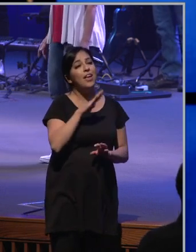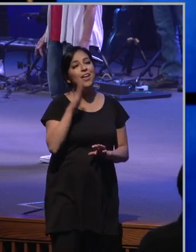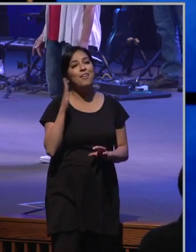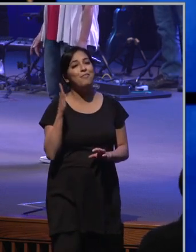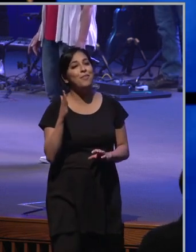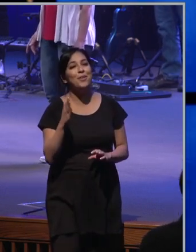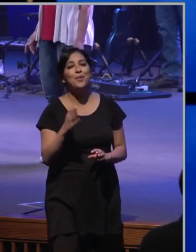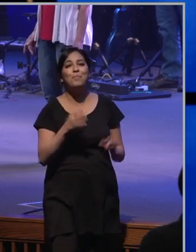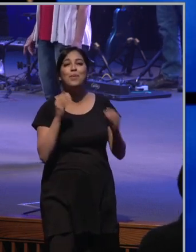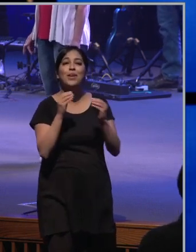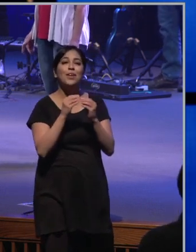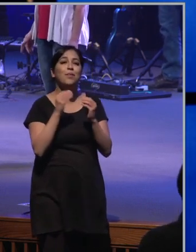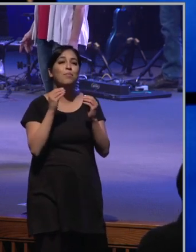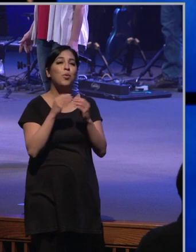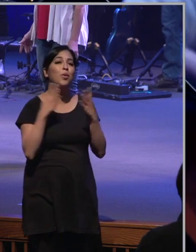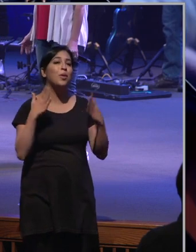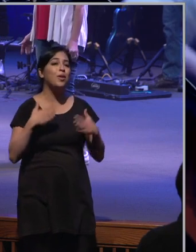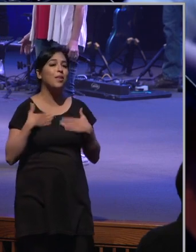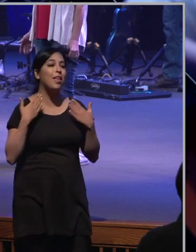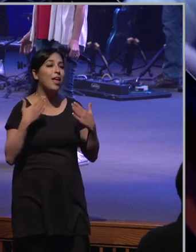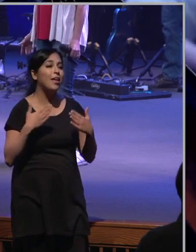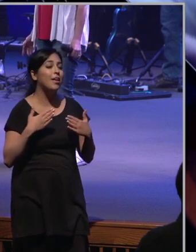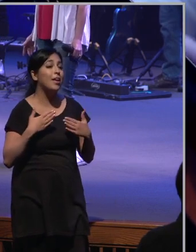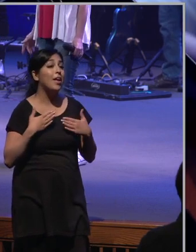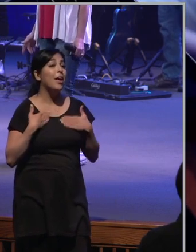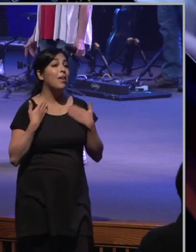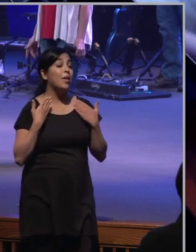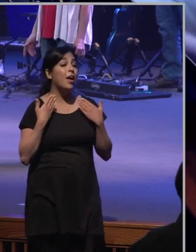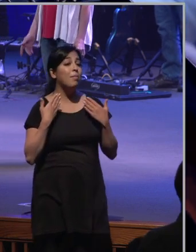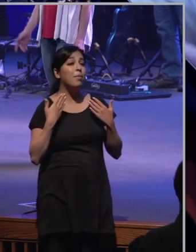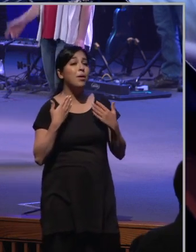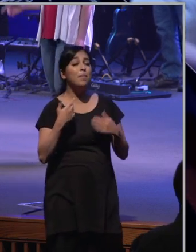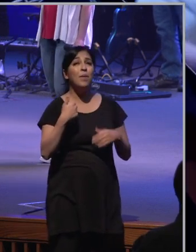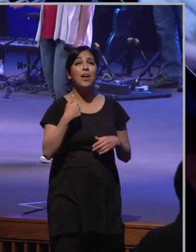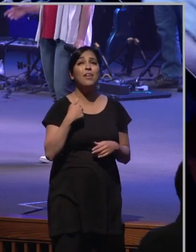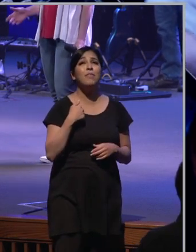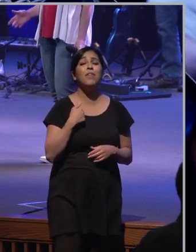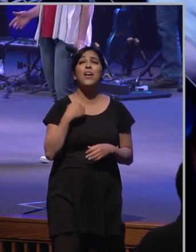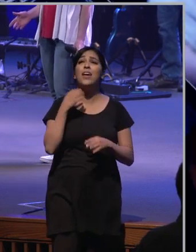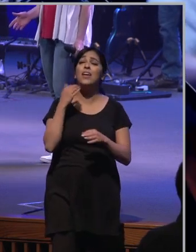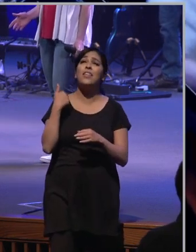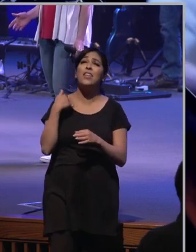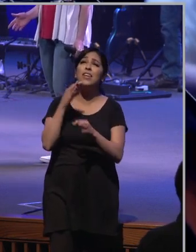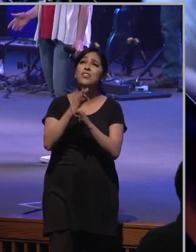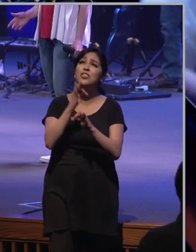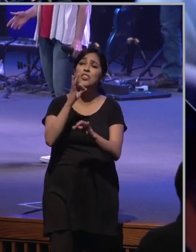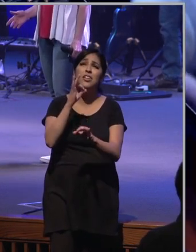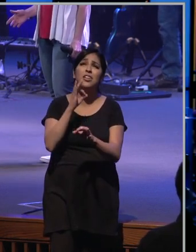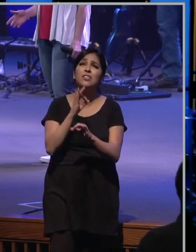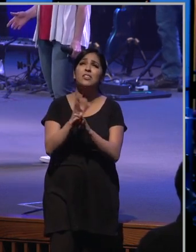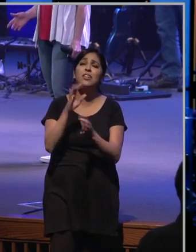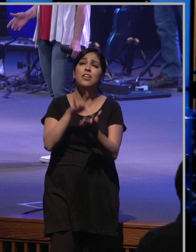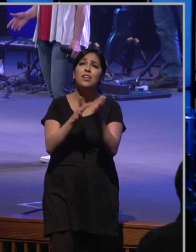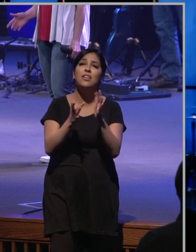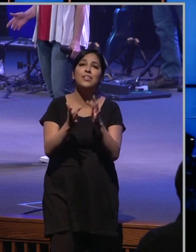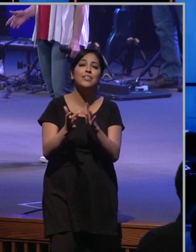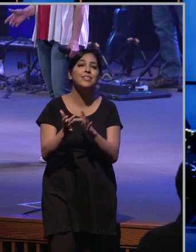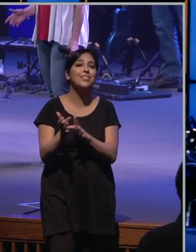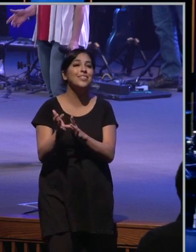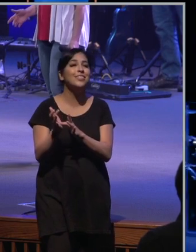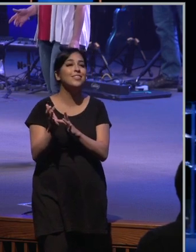I've never been more glad that I put my faith in